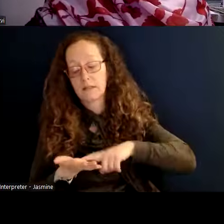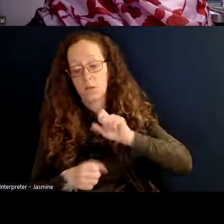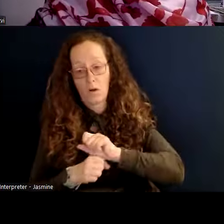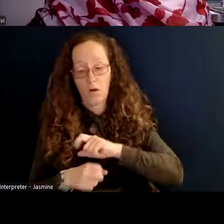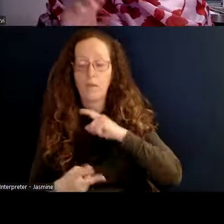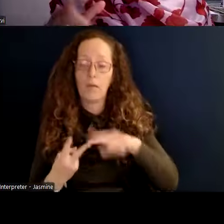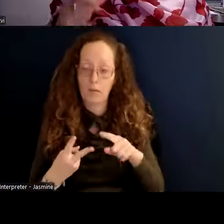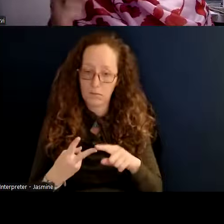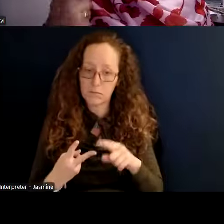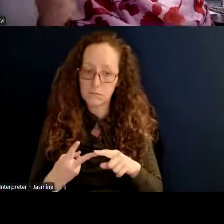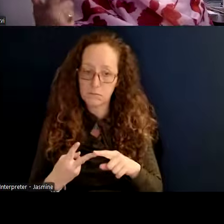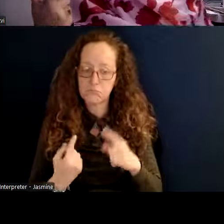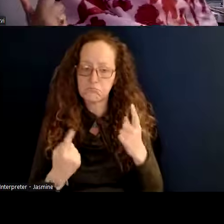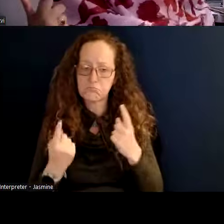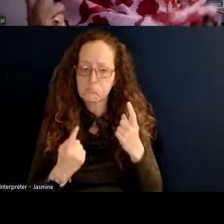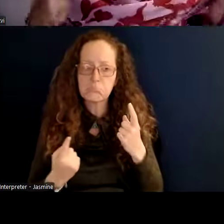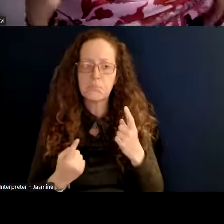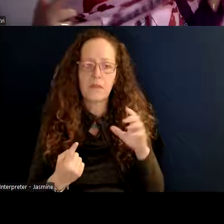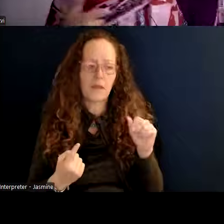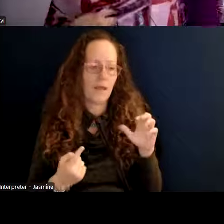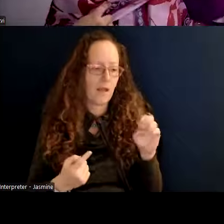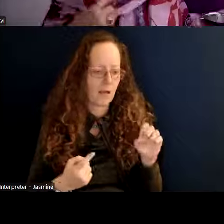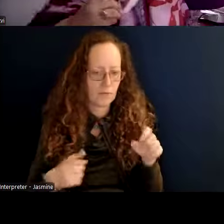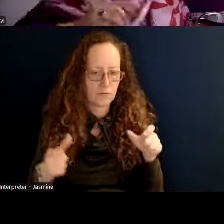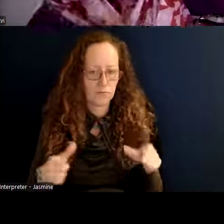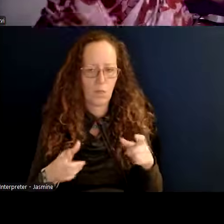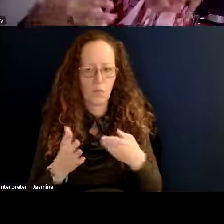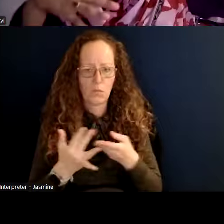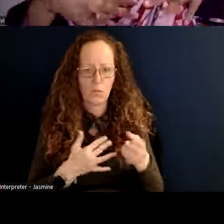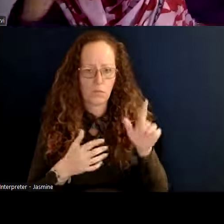what we're doing is thinking through care at the site through the archive. And